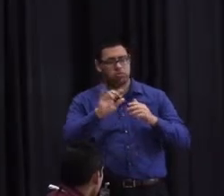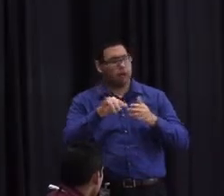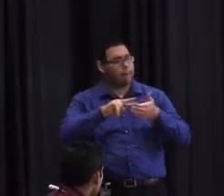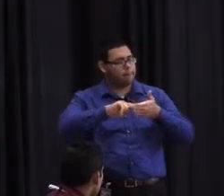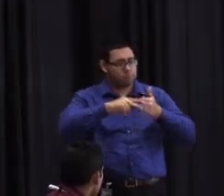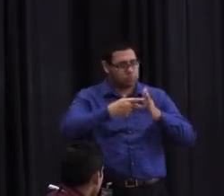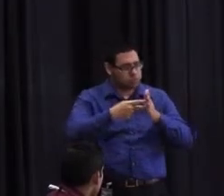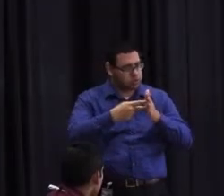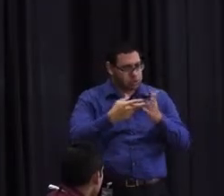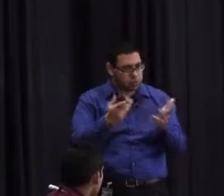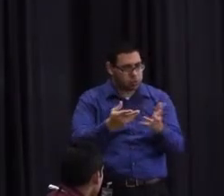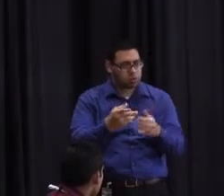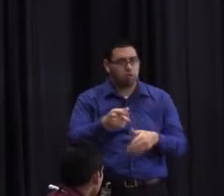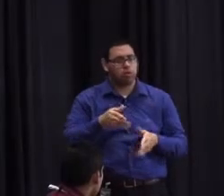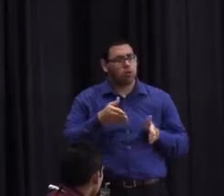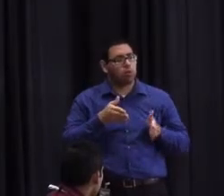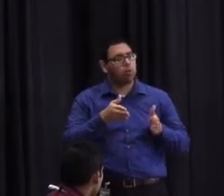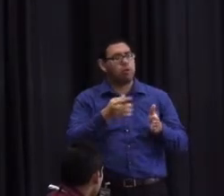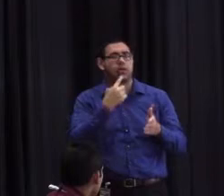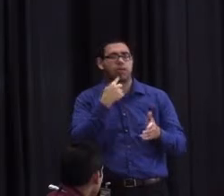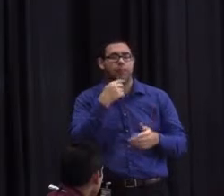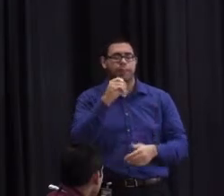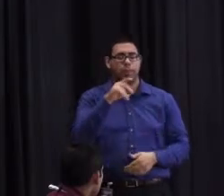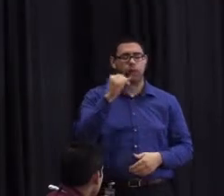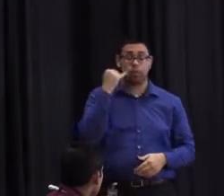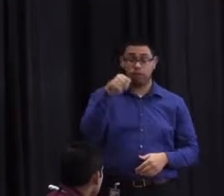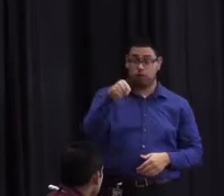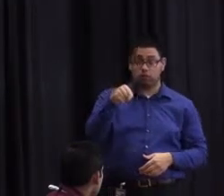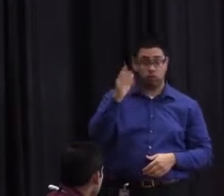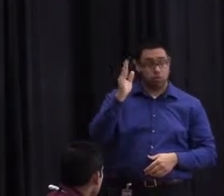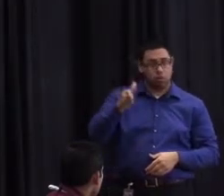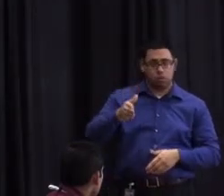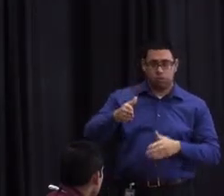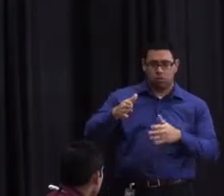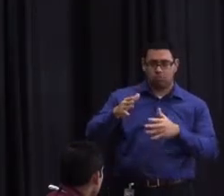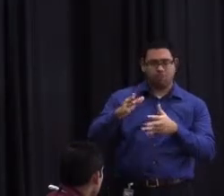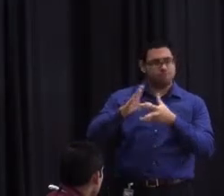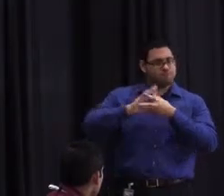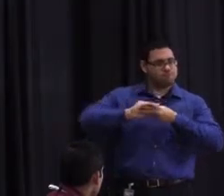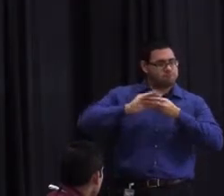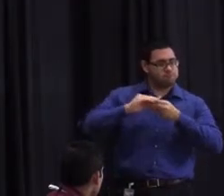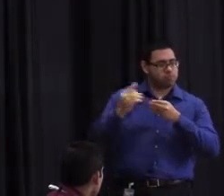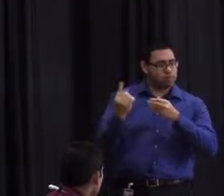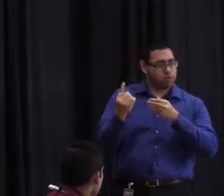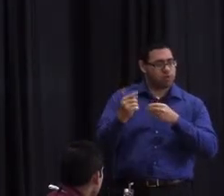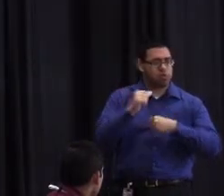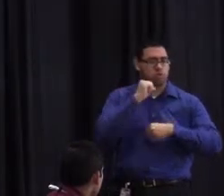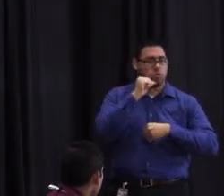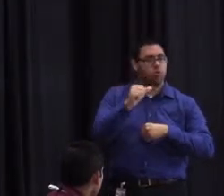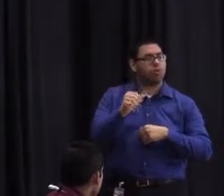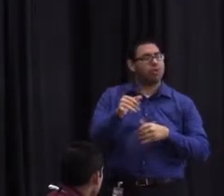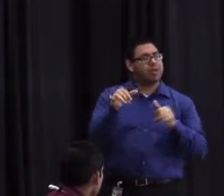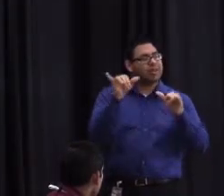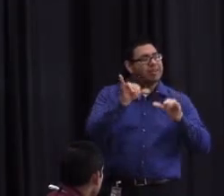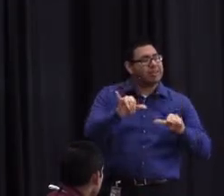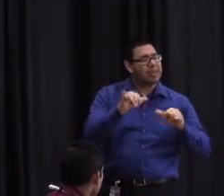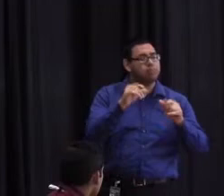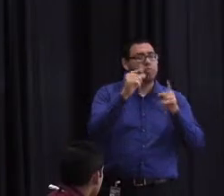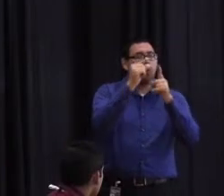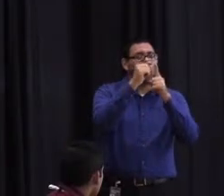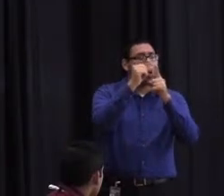means is just a way to say, hey, if you're going to narrate something, don't put the same text up